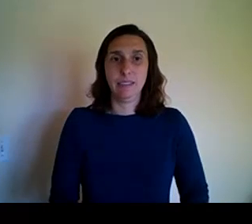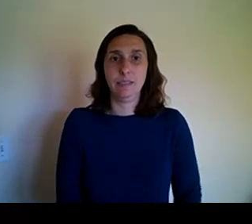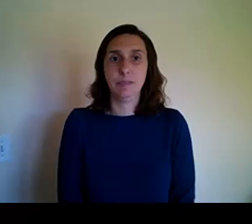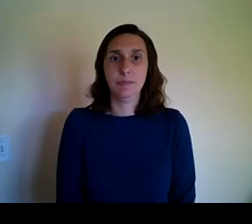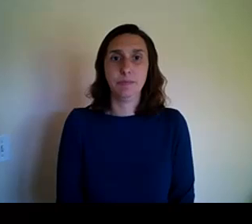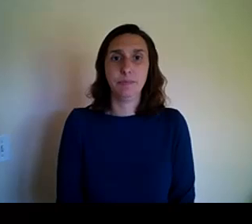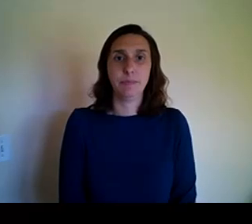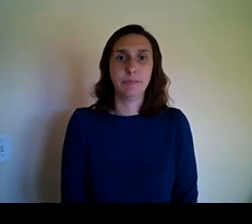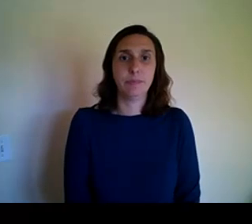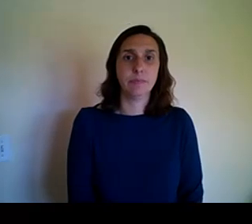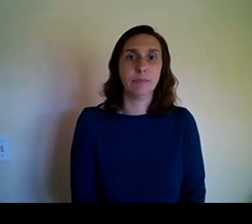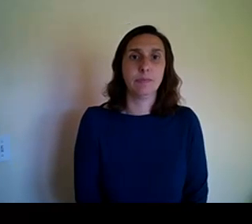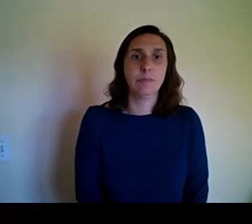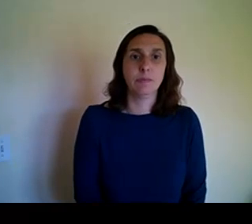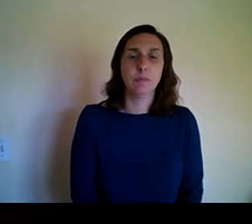So